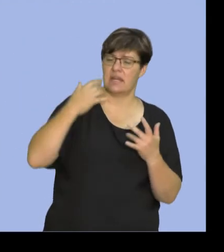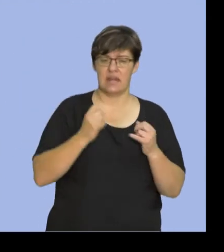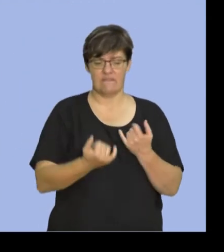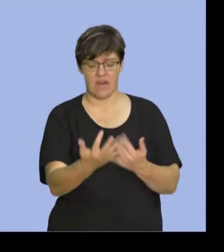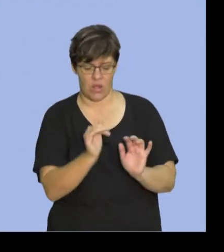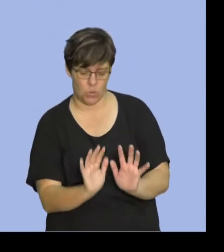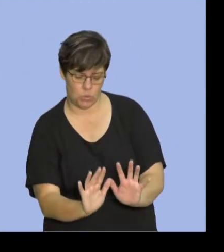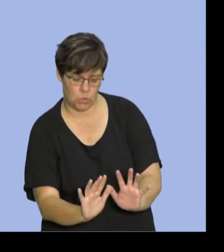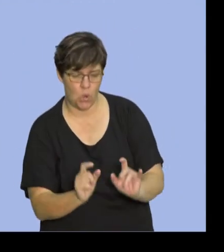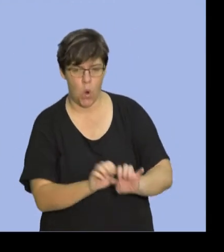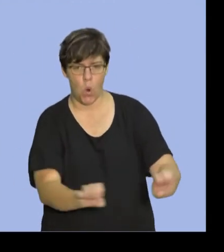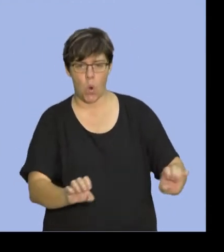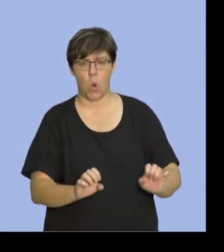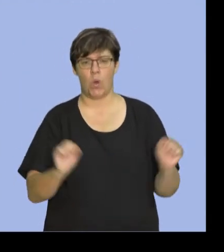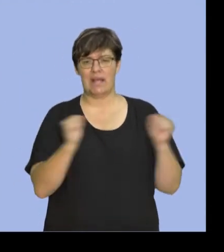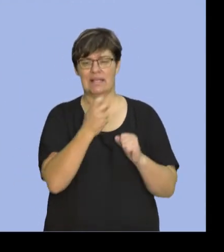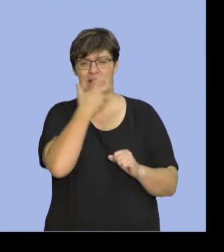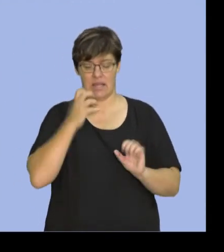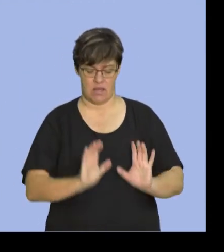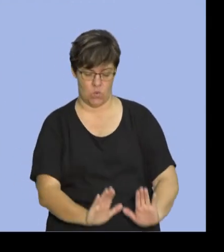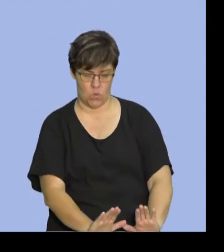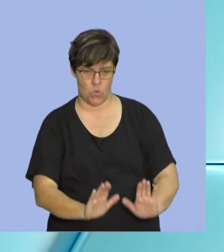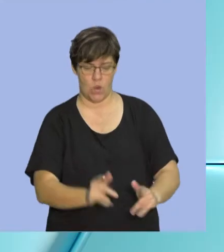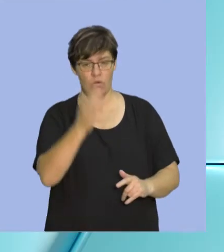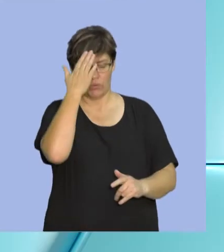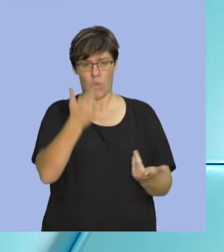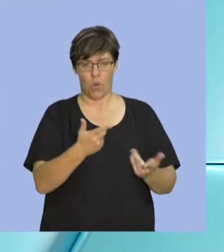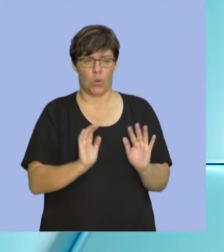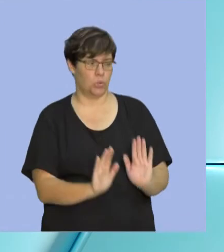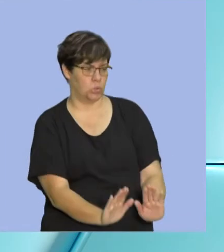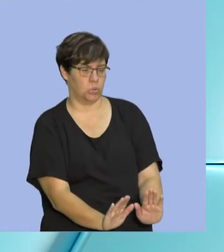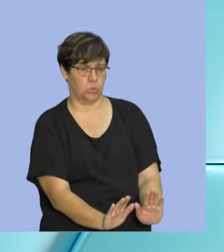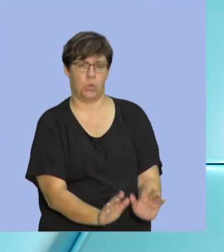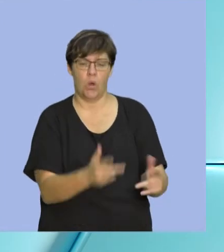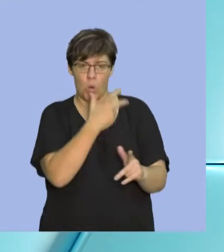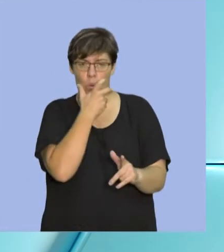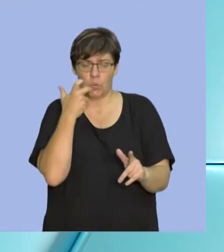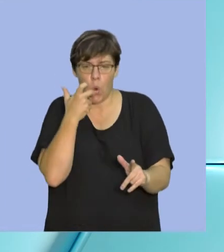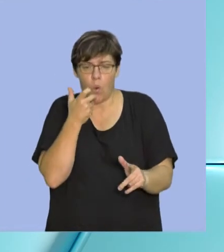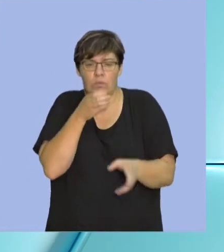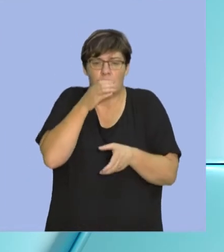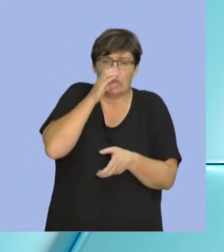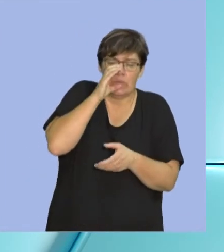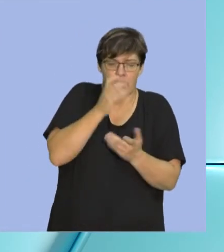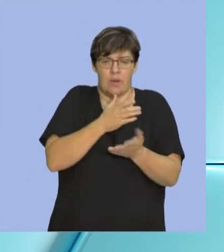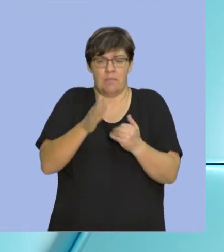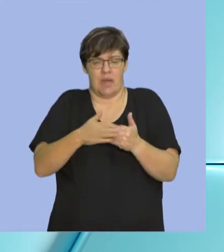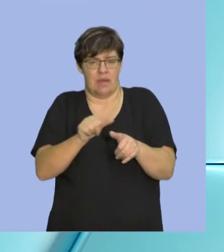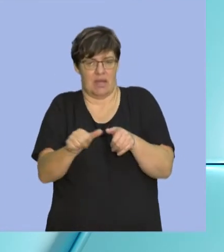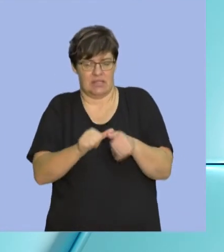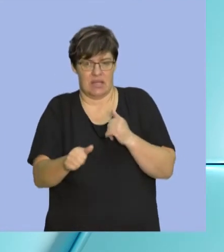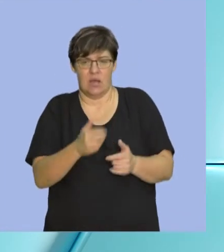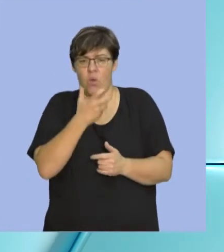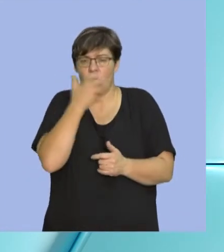appliances. And we know that during winter, guys, we often tend to consume more warmer beverages. We tend to enjoy a warm